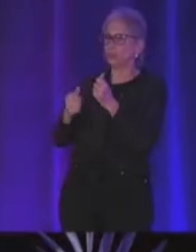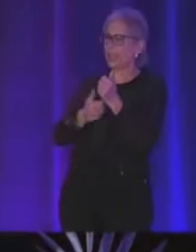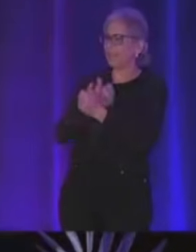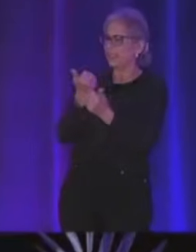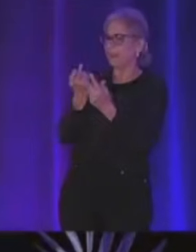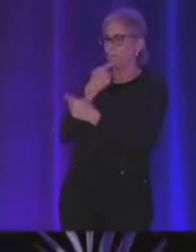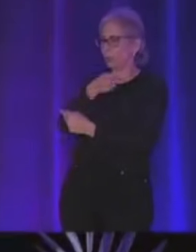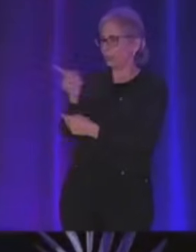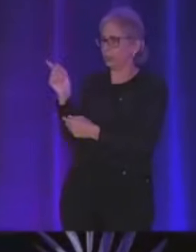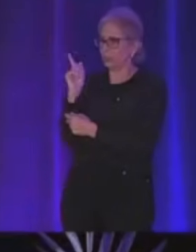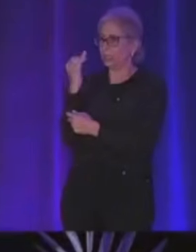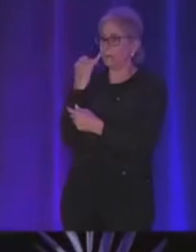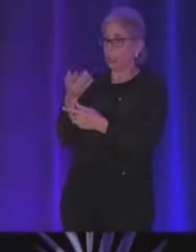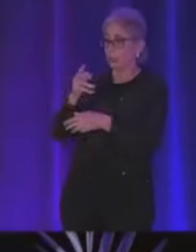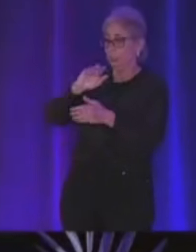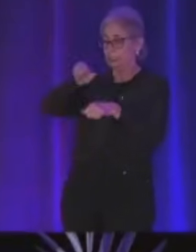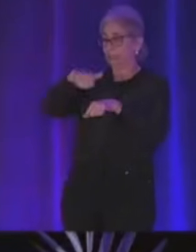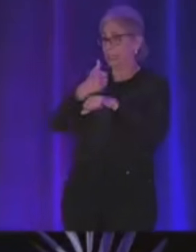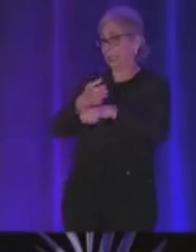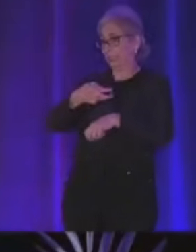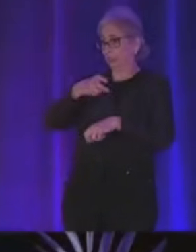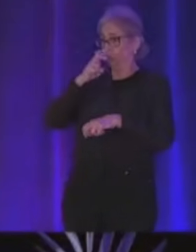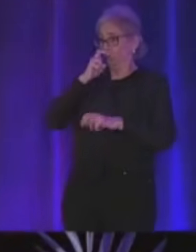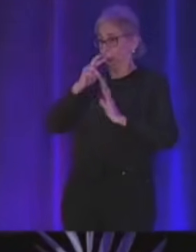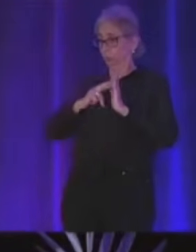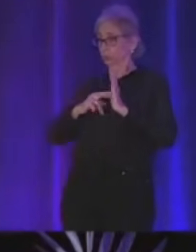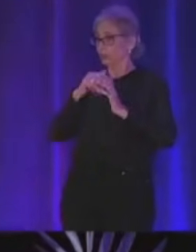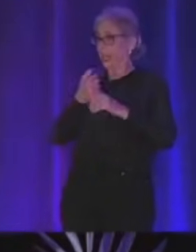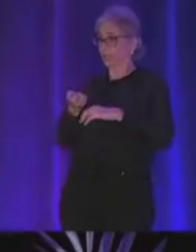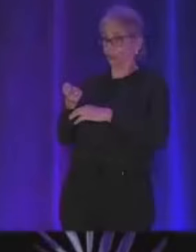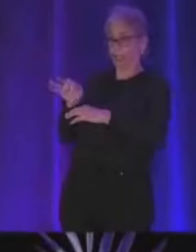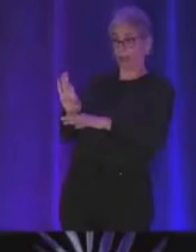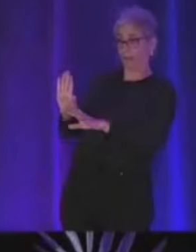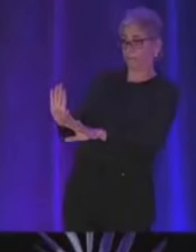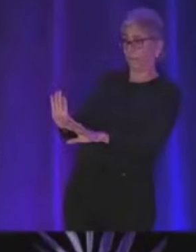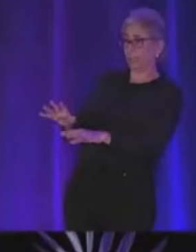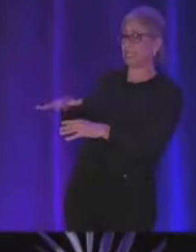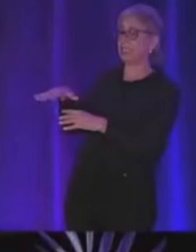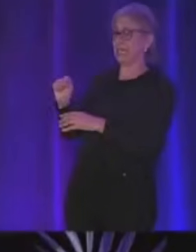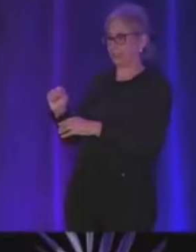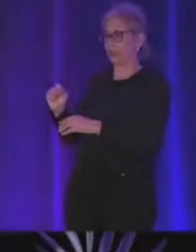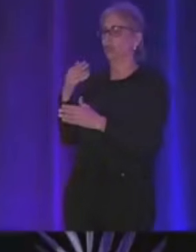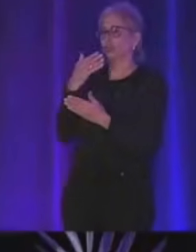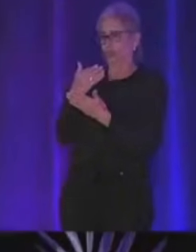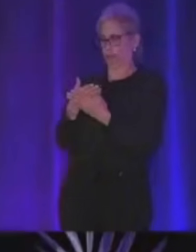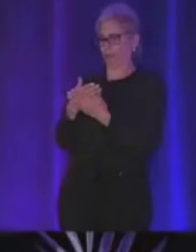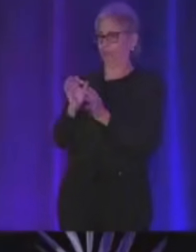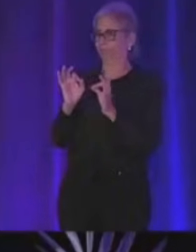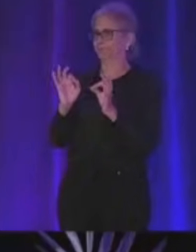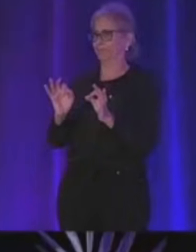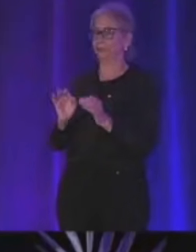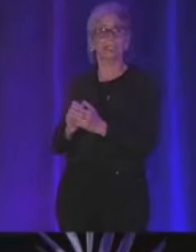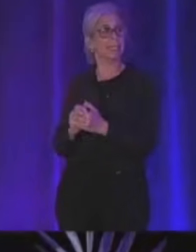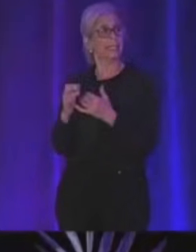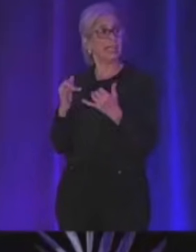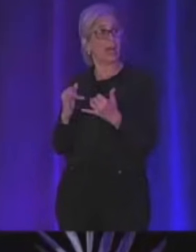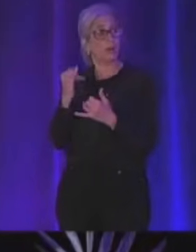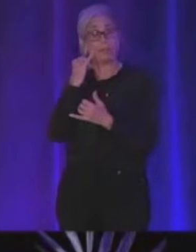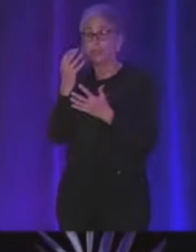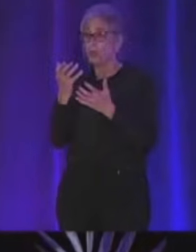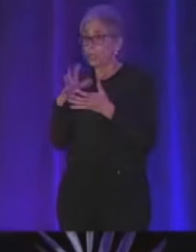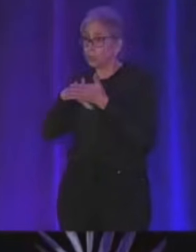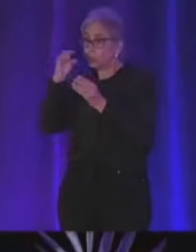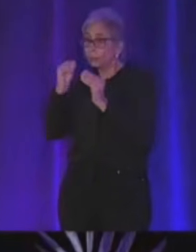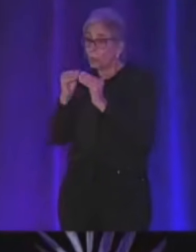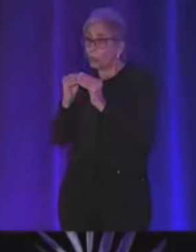long as they are setting strict true and you're not turning it off, yes, good. Now, if you ever want to learn more,